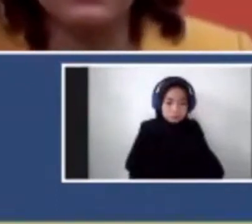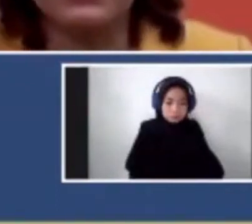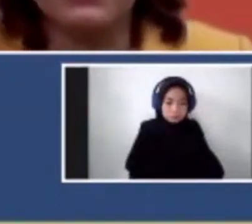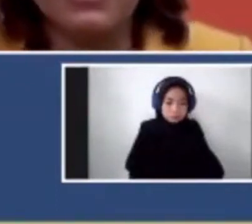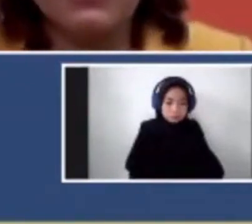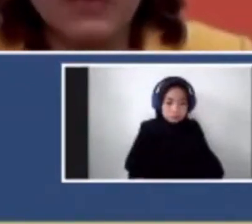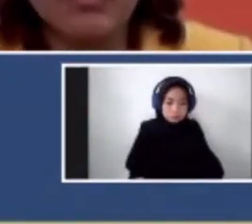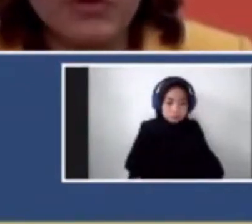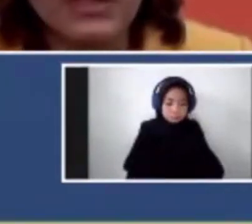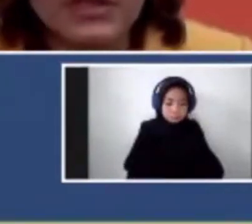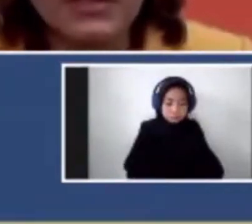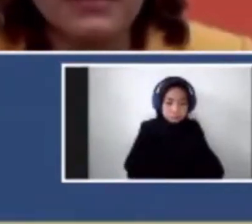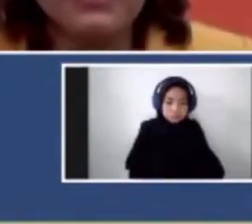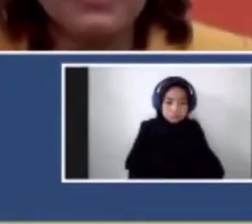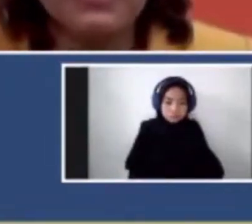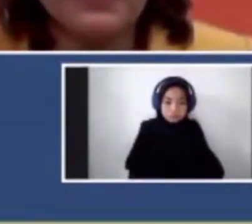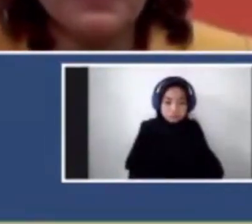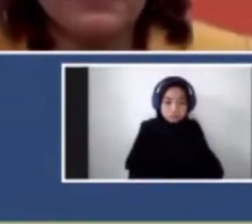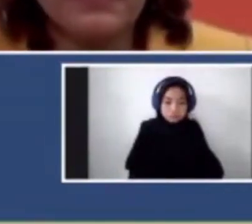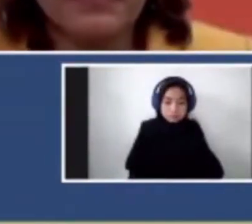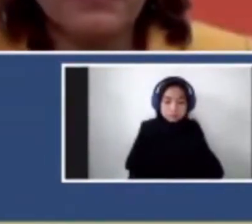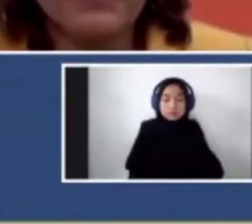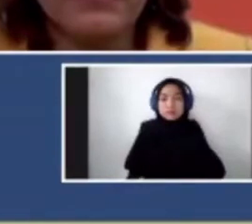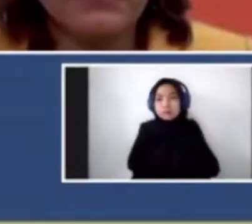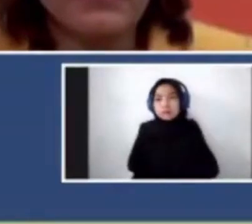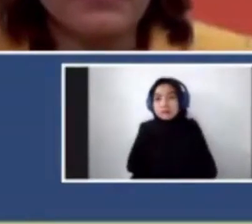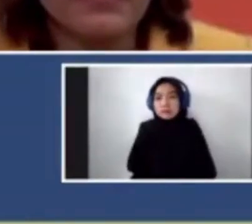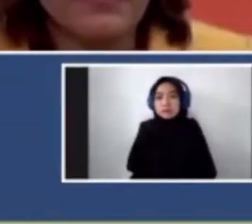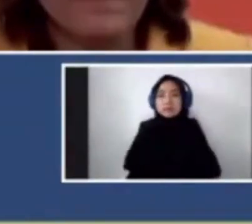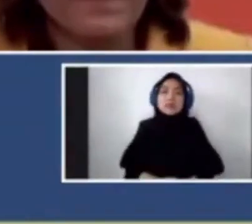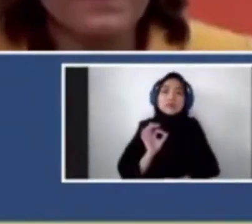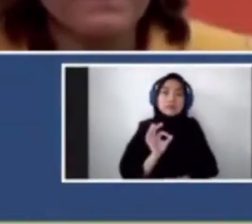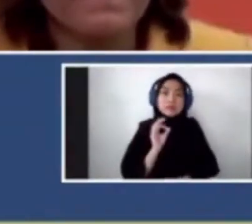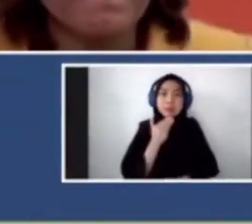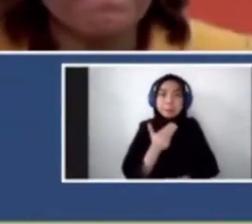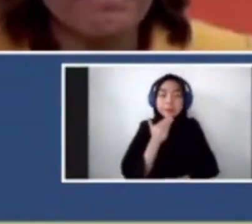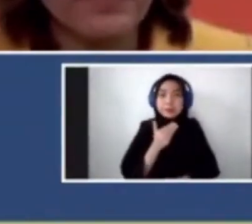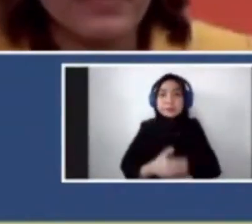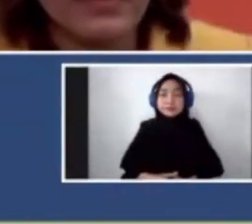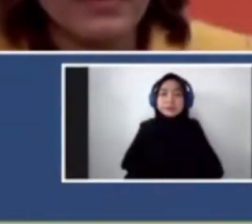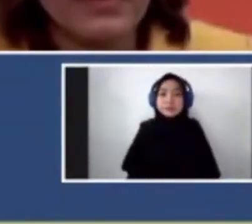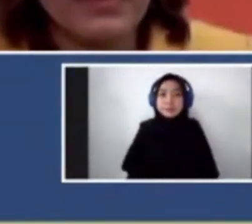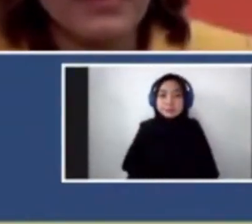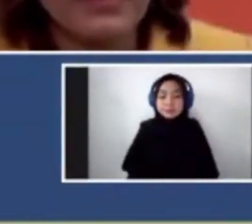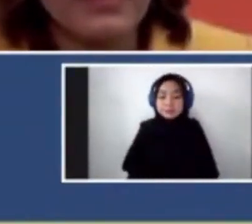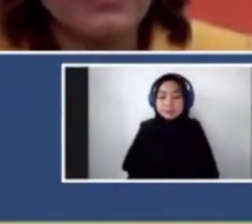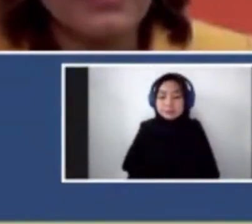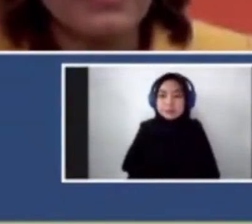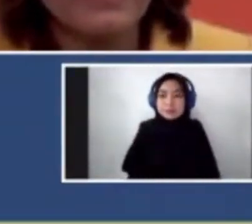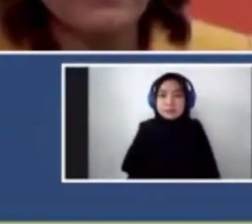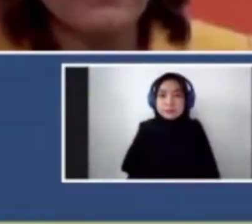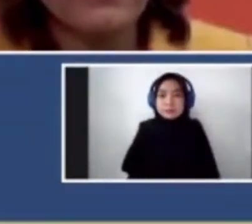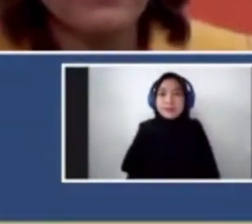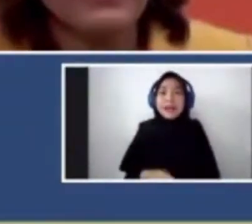to the communities. Okay, thank you. So this is, I think, as we still have one